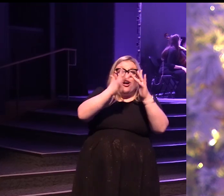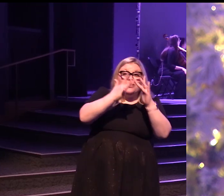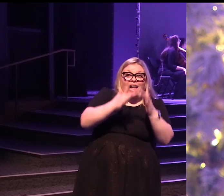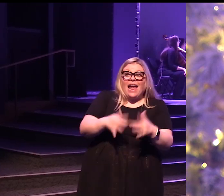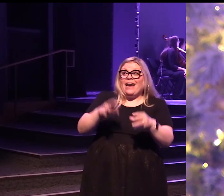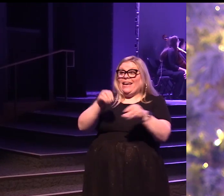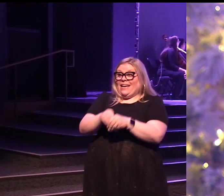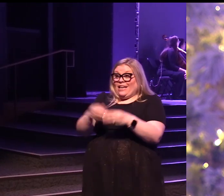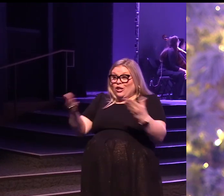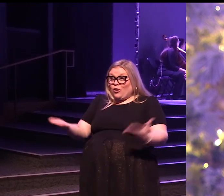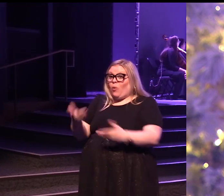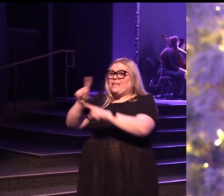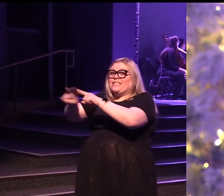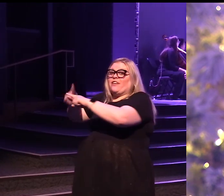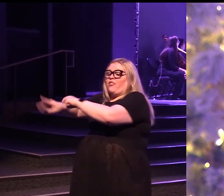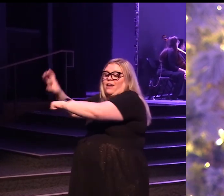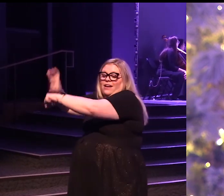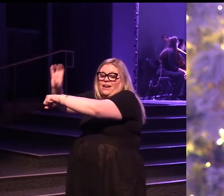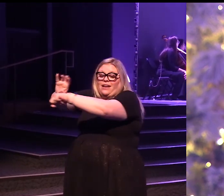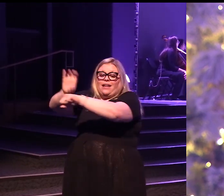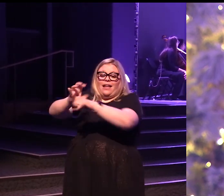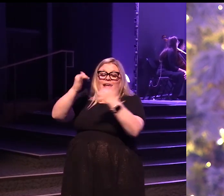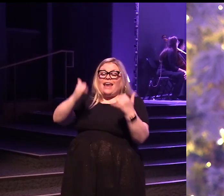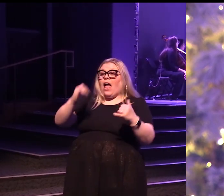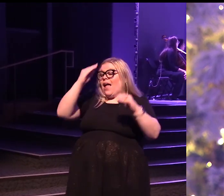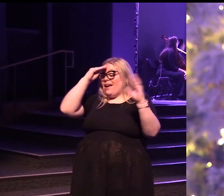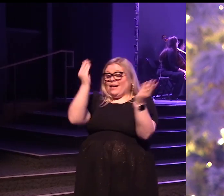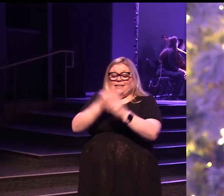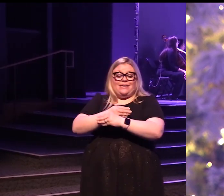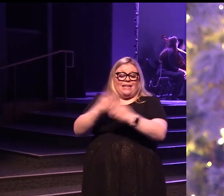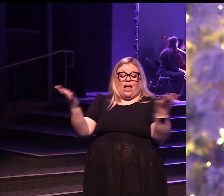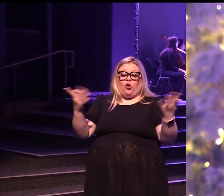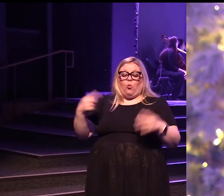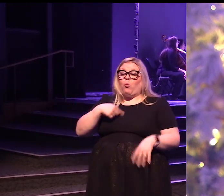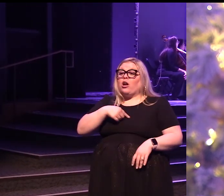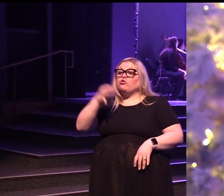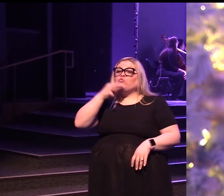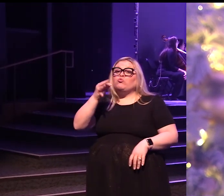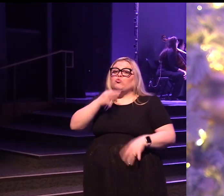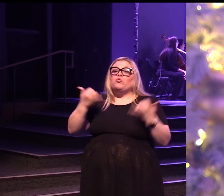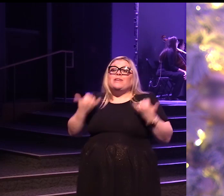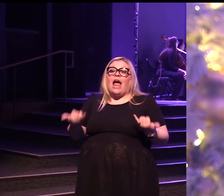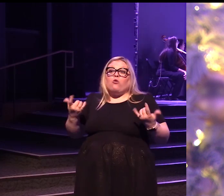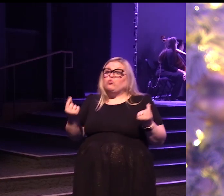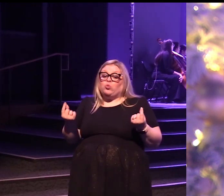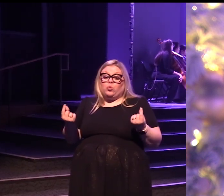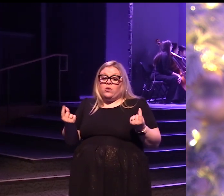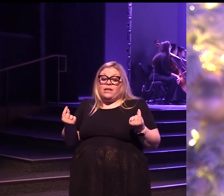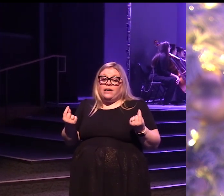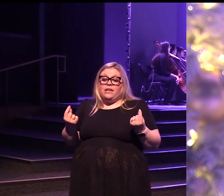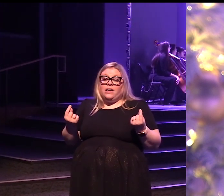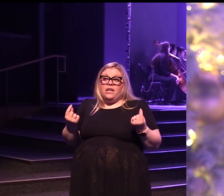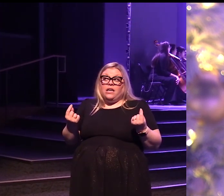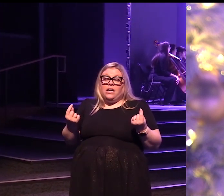the room, in the campuses. And man, I gotta tell you what we're about to do next